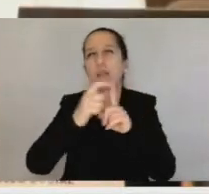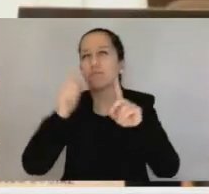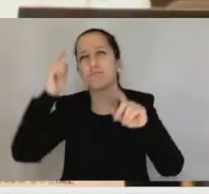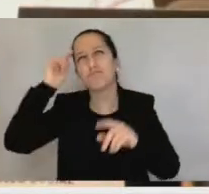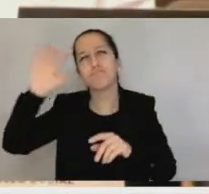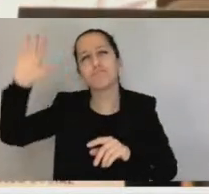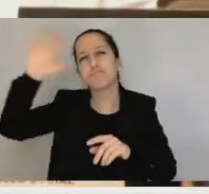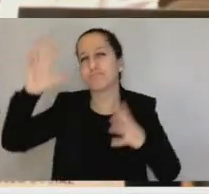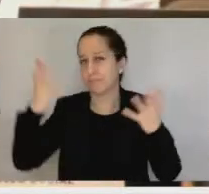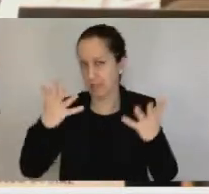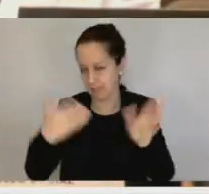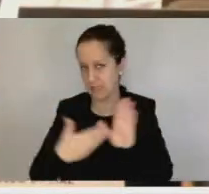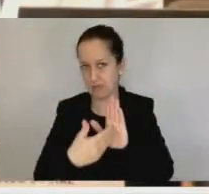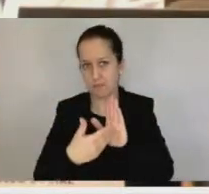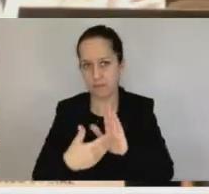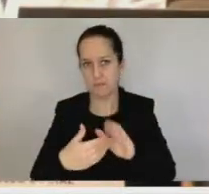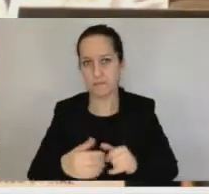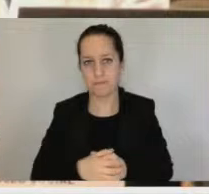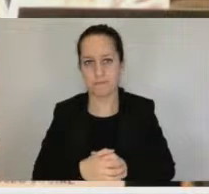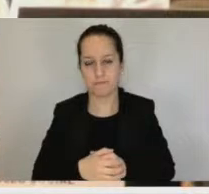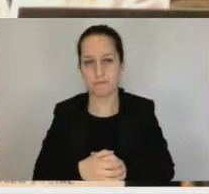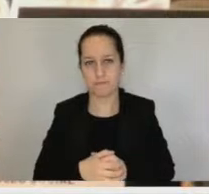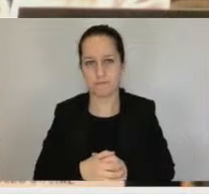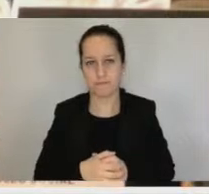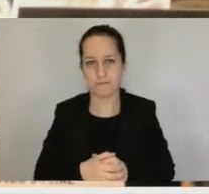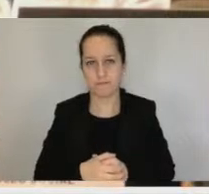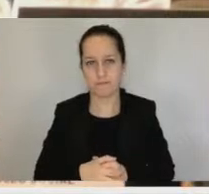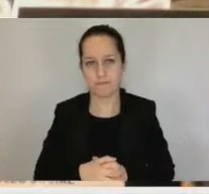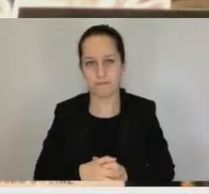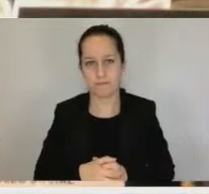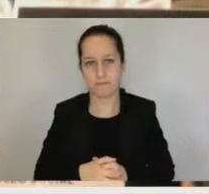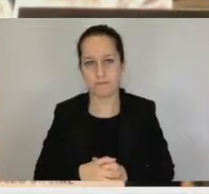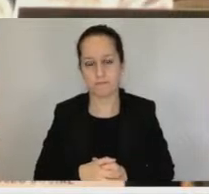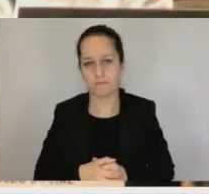let me talk about something more conceptual with an example